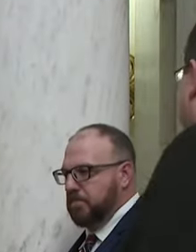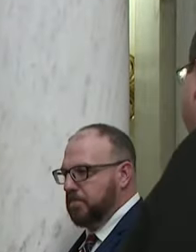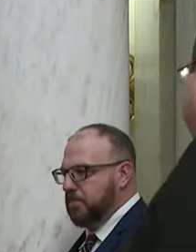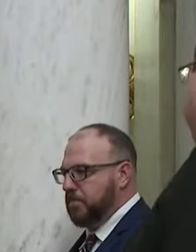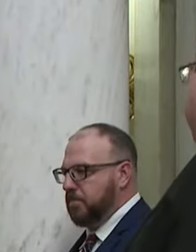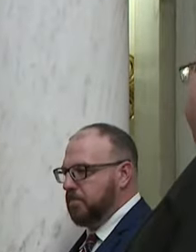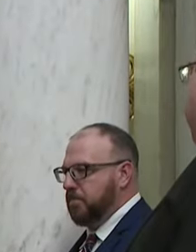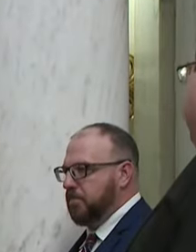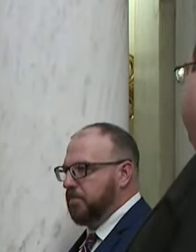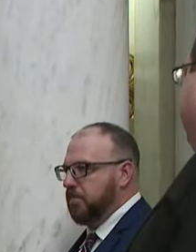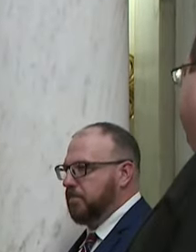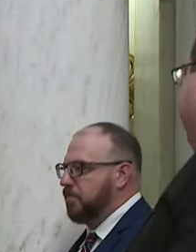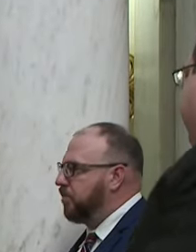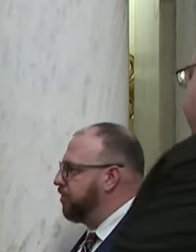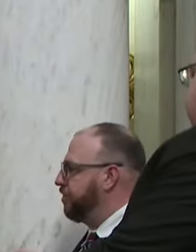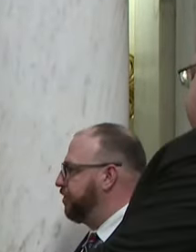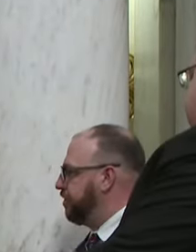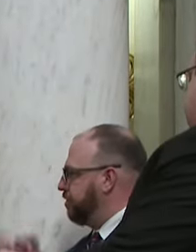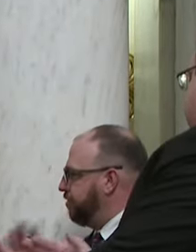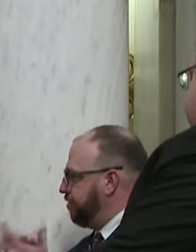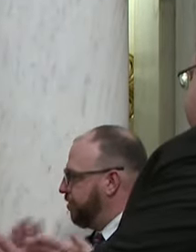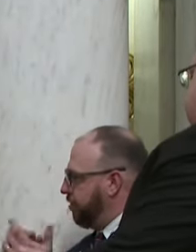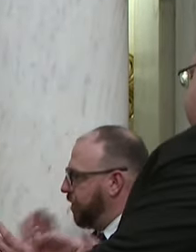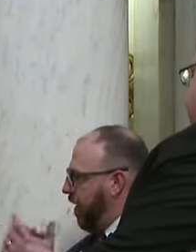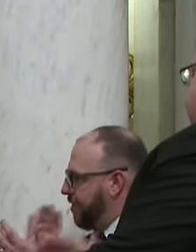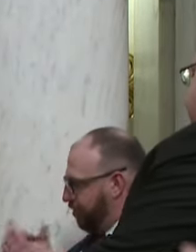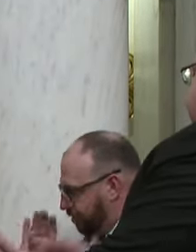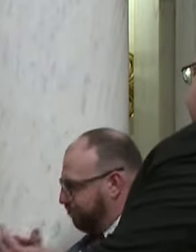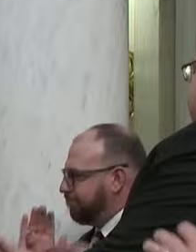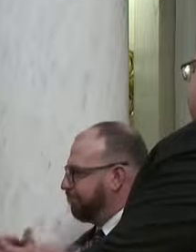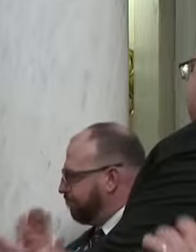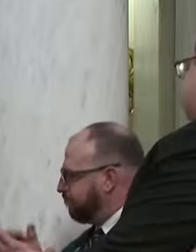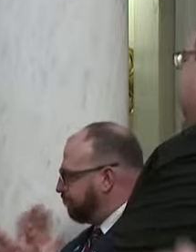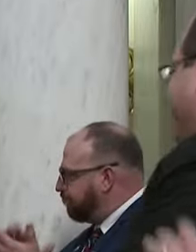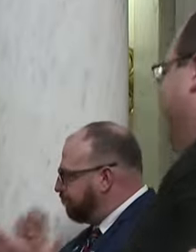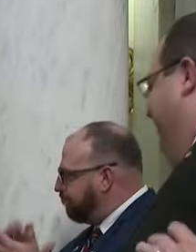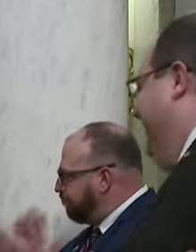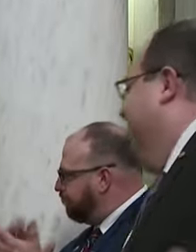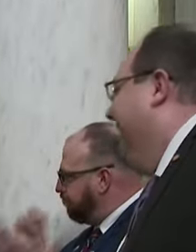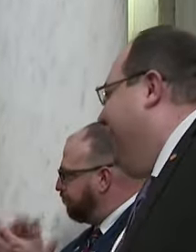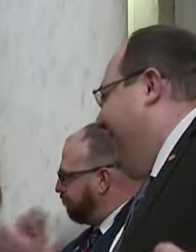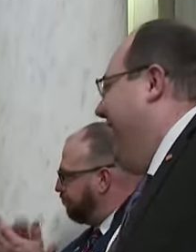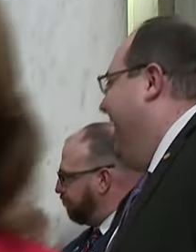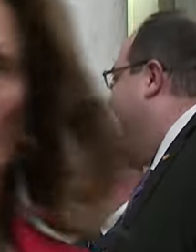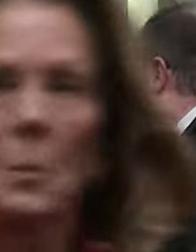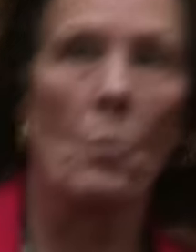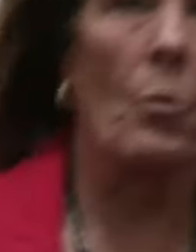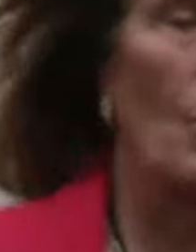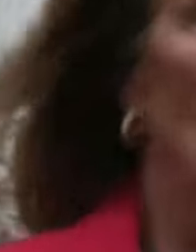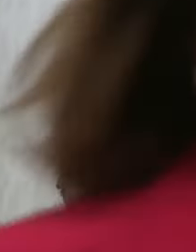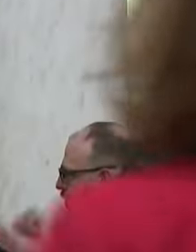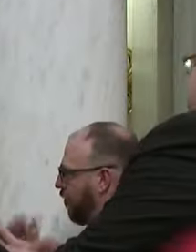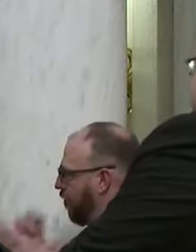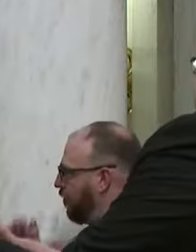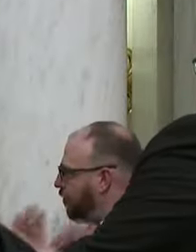the Supreme Court of Appeals. We now see Supreme Court justices coming in.